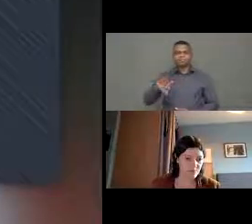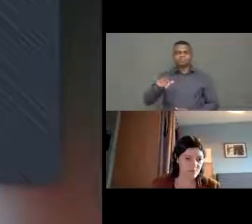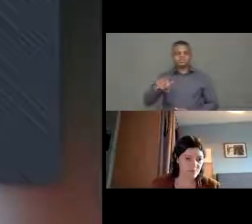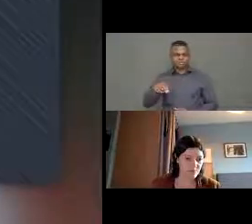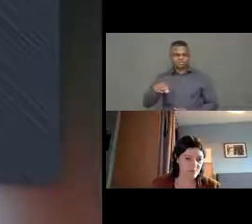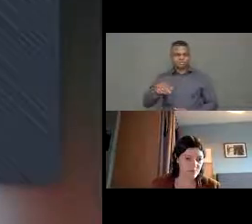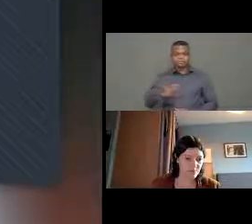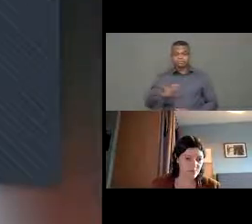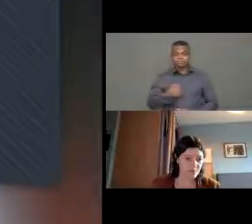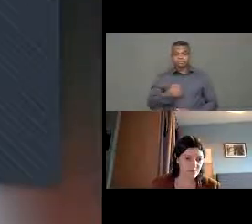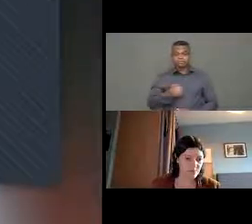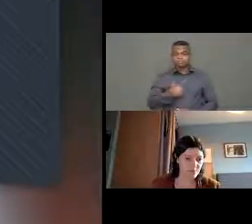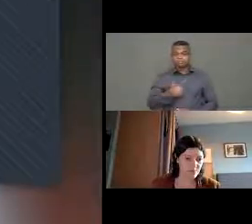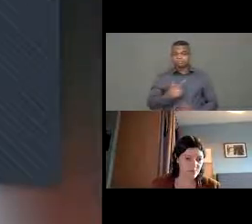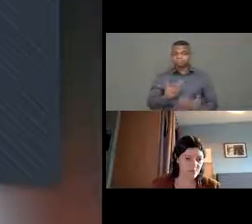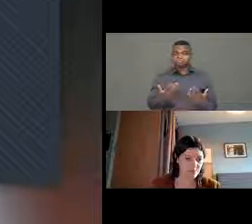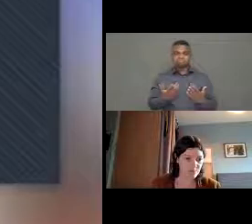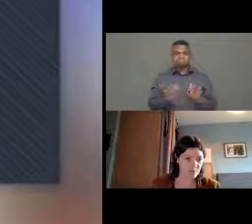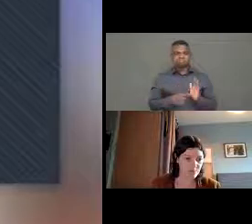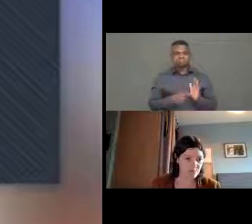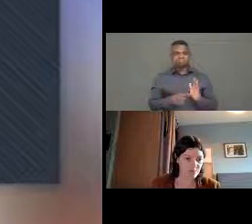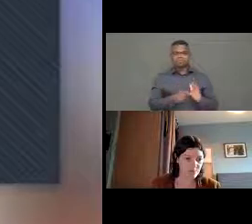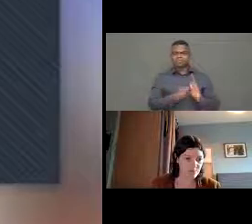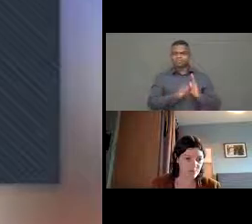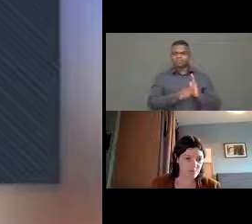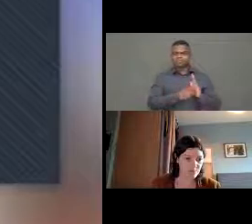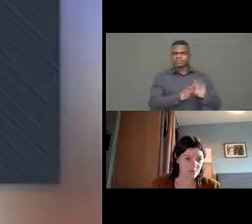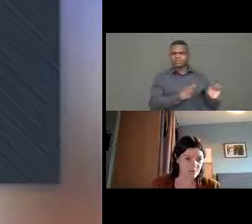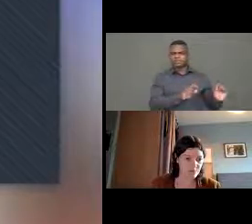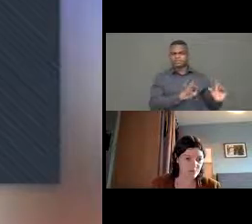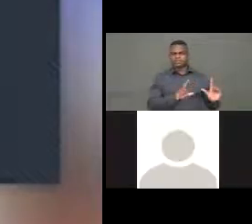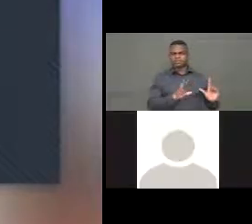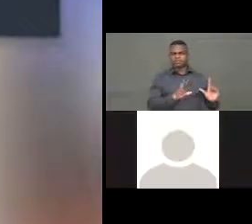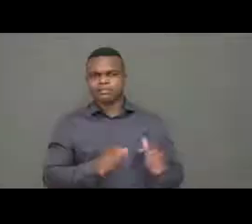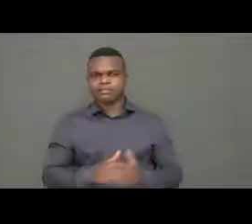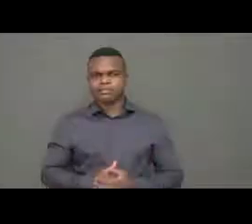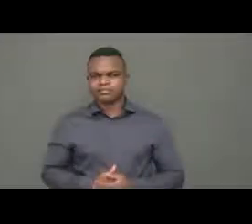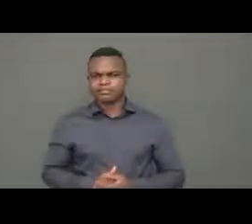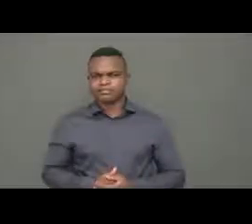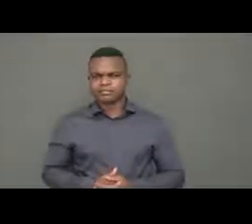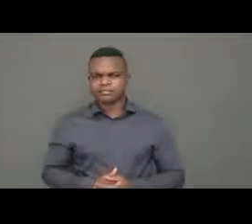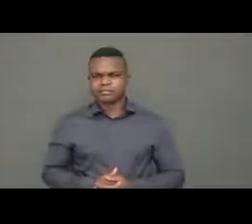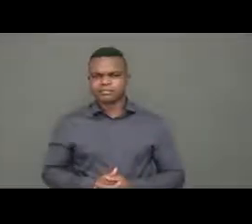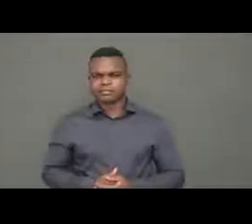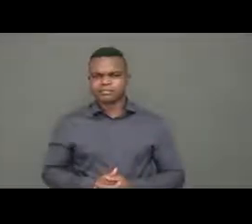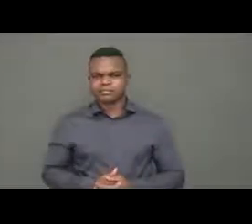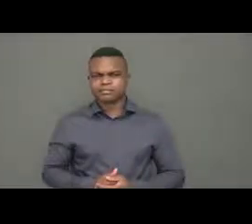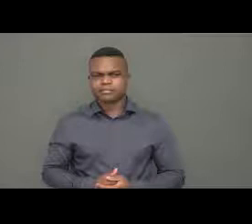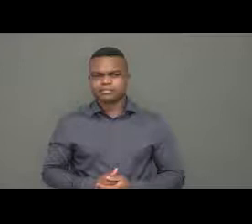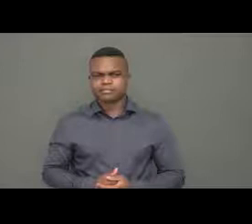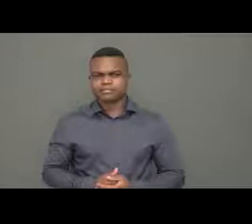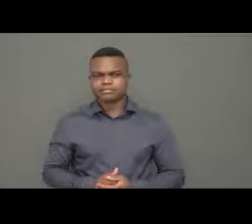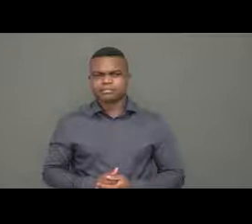with marginalised and with people with disability, there's a nagging feeling that we should be doing more to engage with people